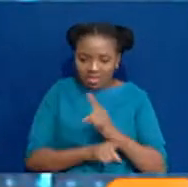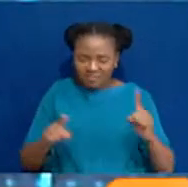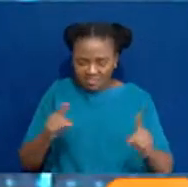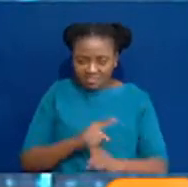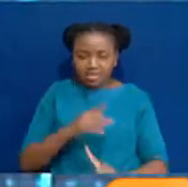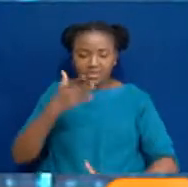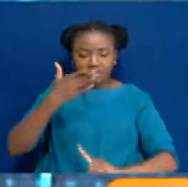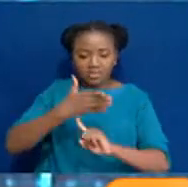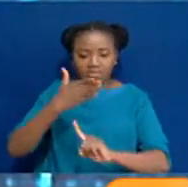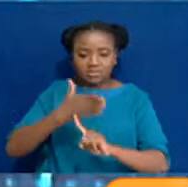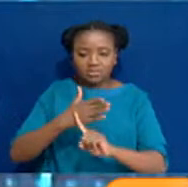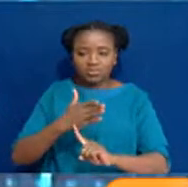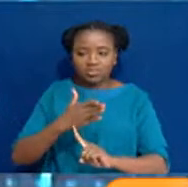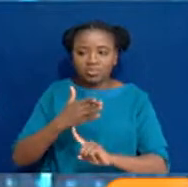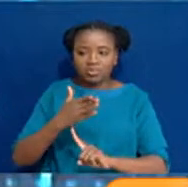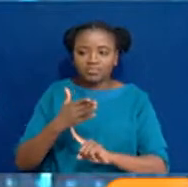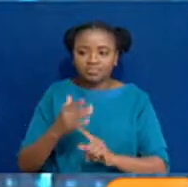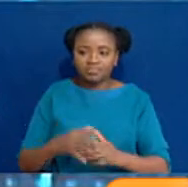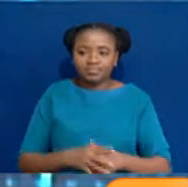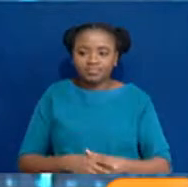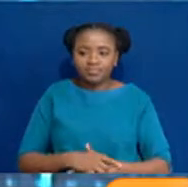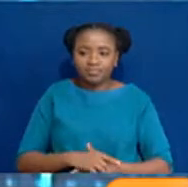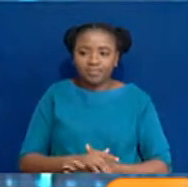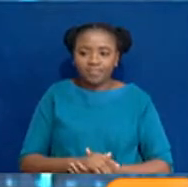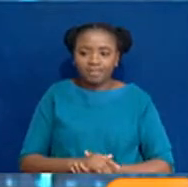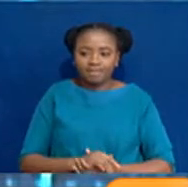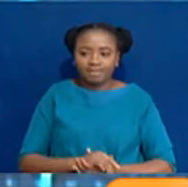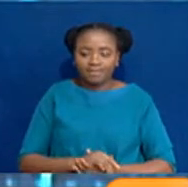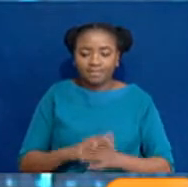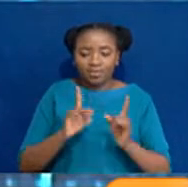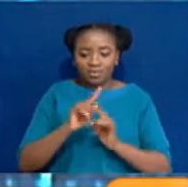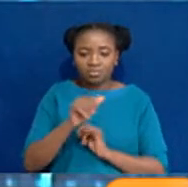fraud. One other end result we